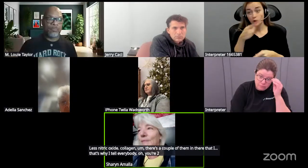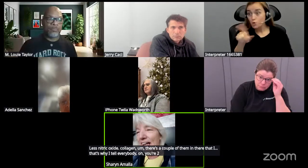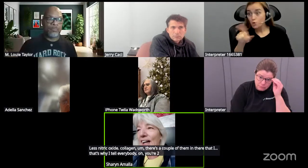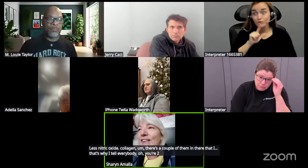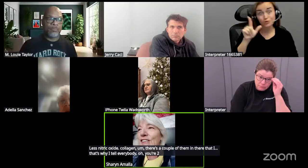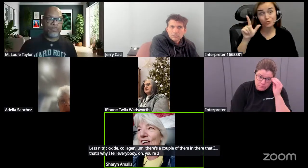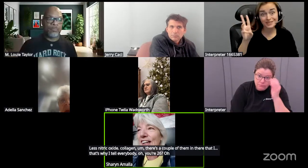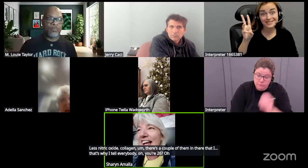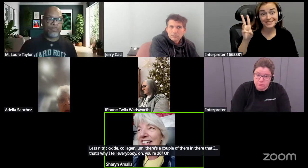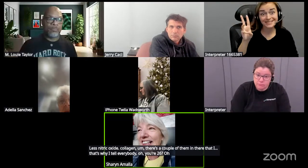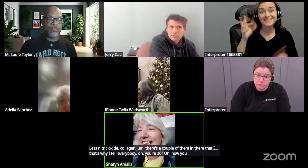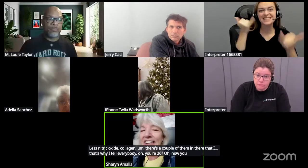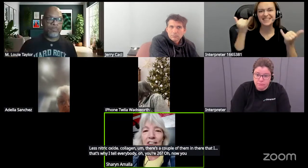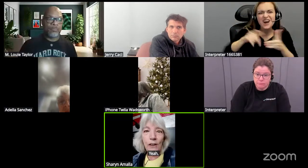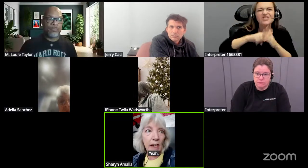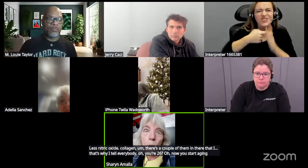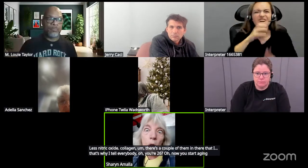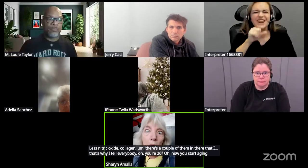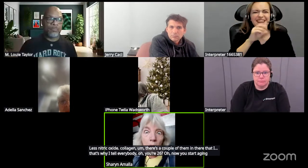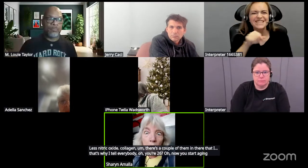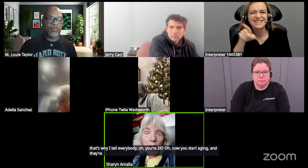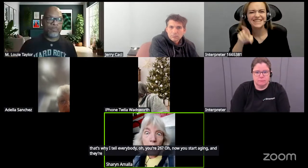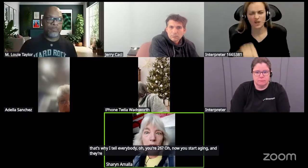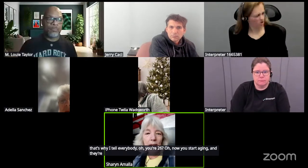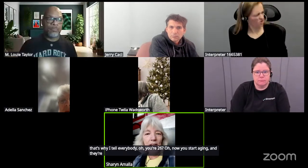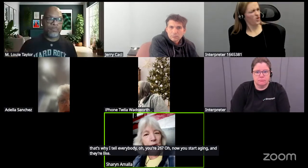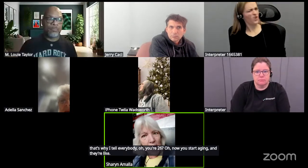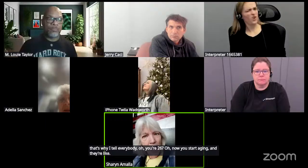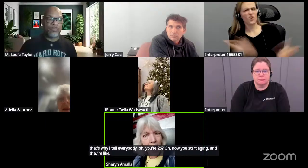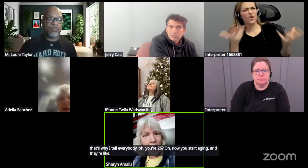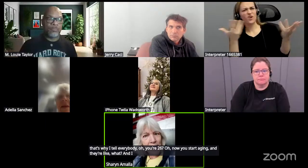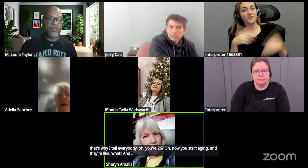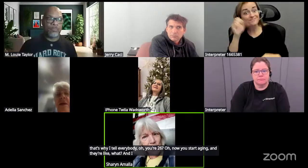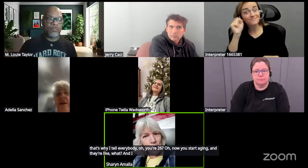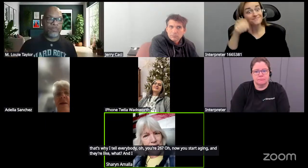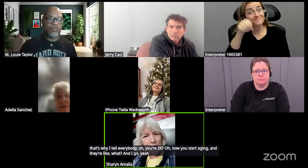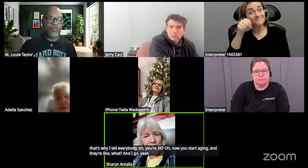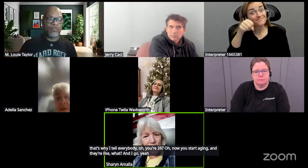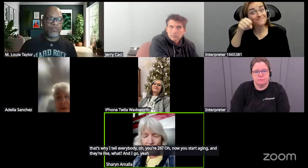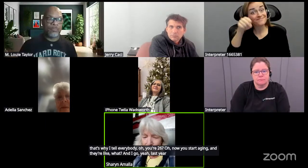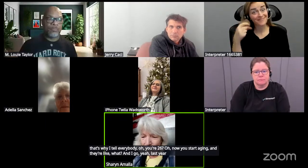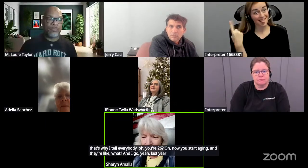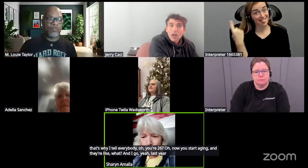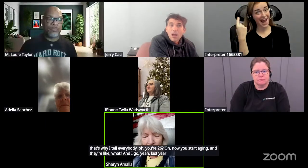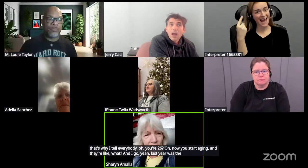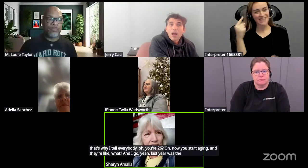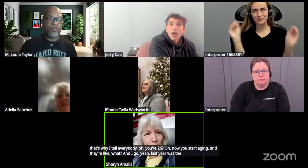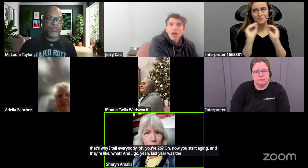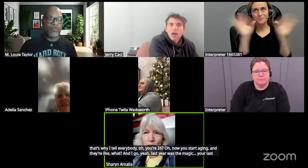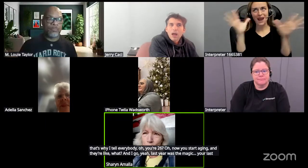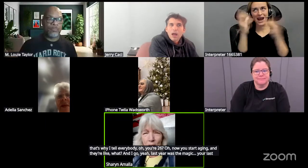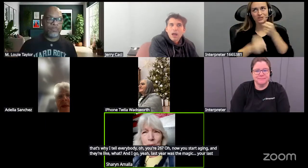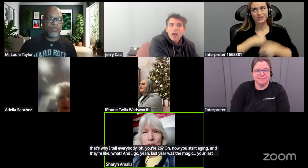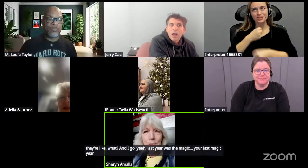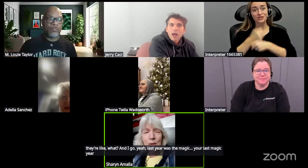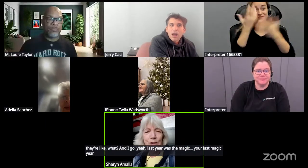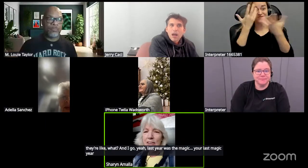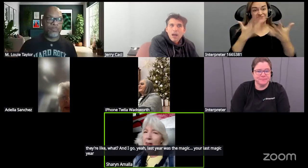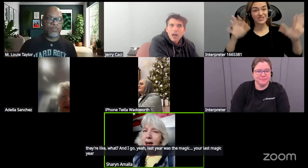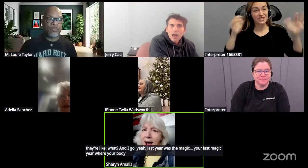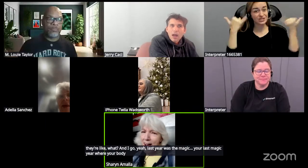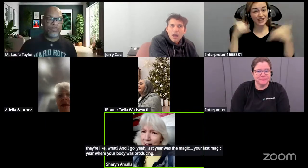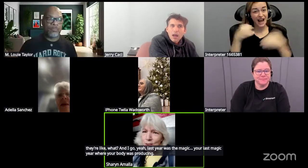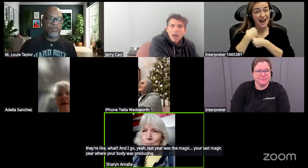Oh, now you start aging, and they're like, "What?" And I go, "Yeah, last year was your last magic year where your body was